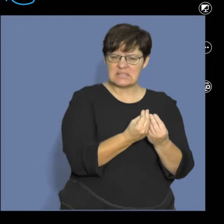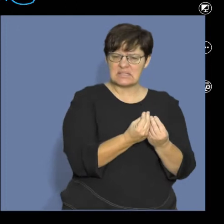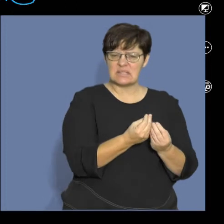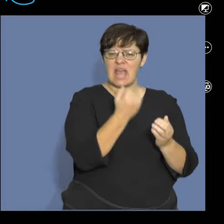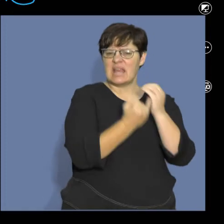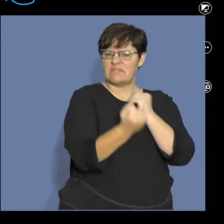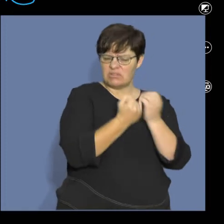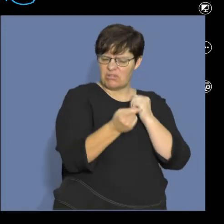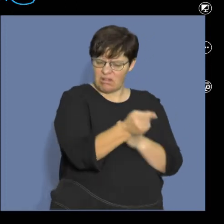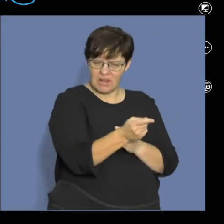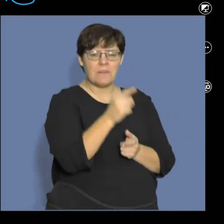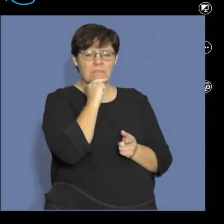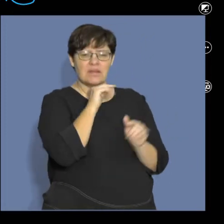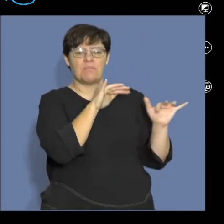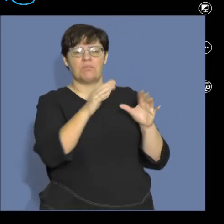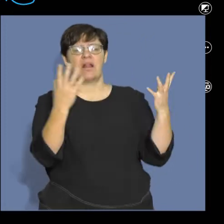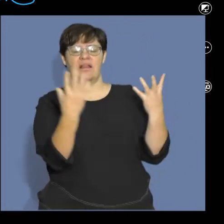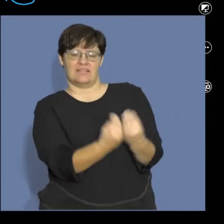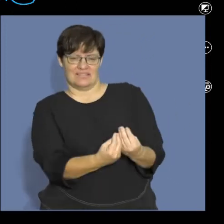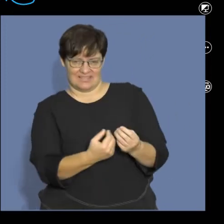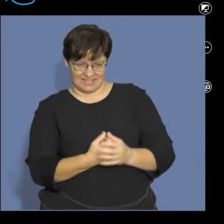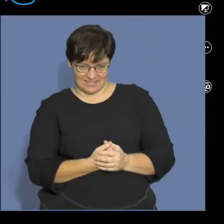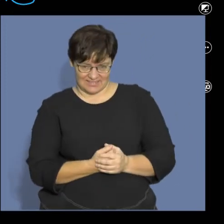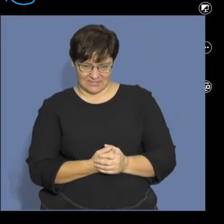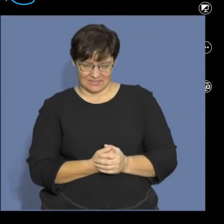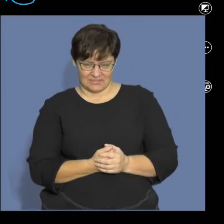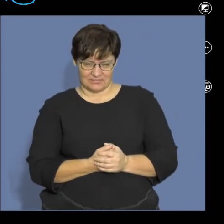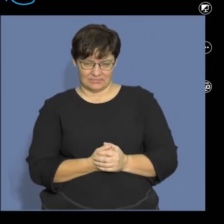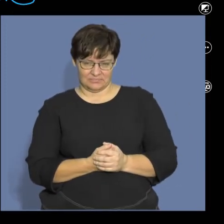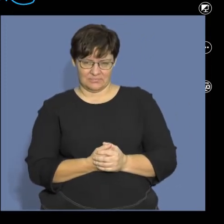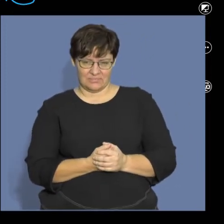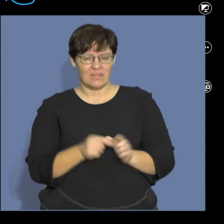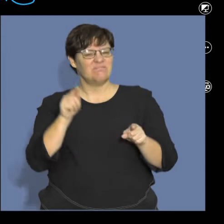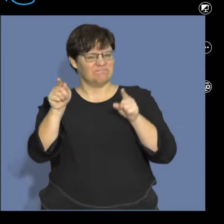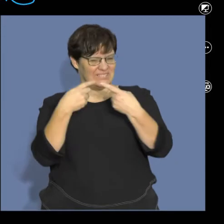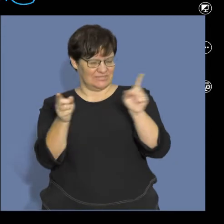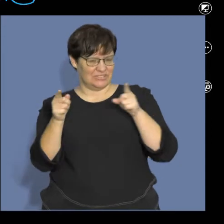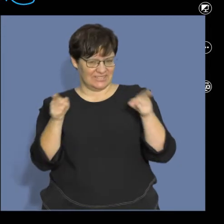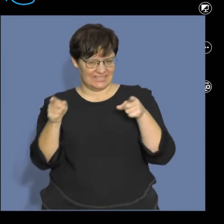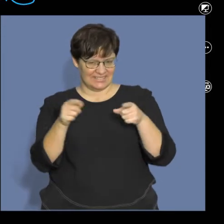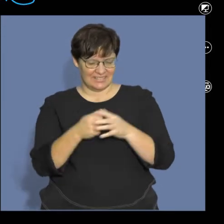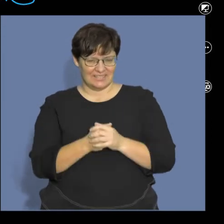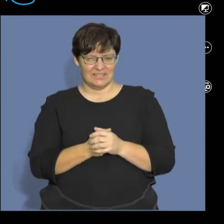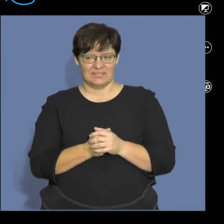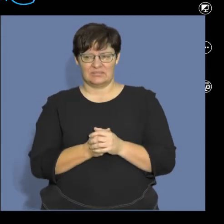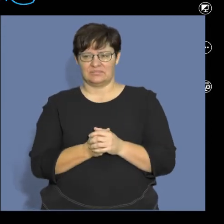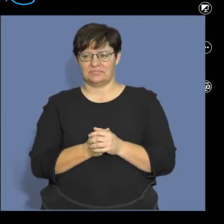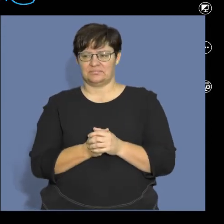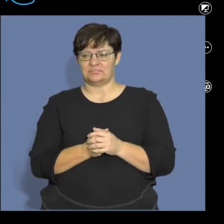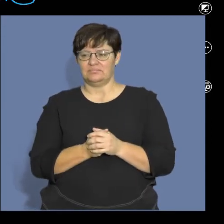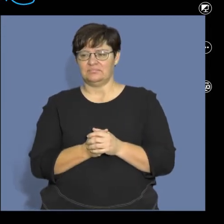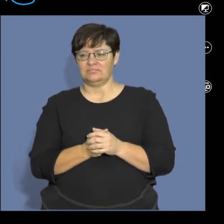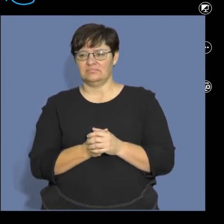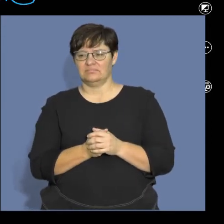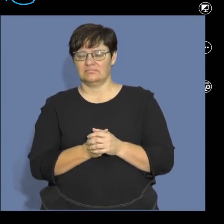greater, less individuals, the density is less. So we can see that if this,